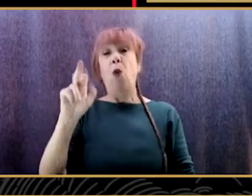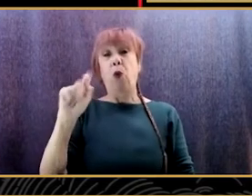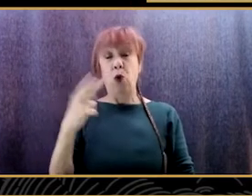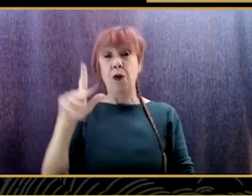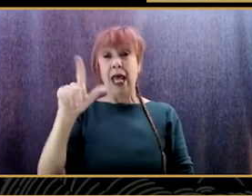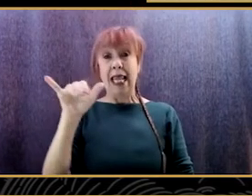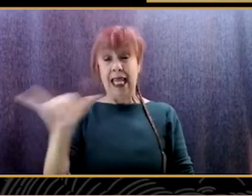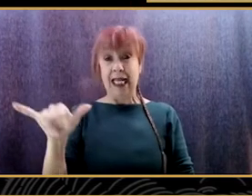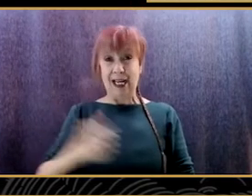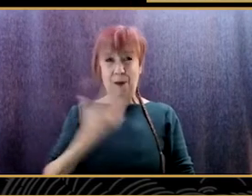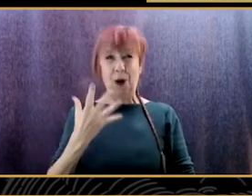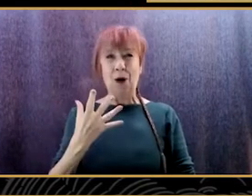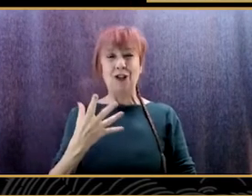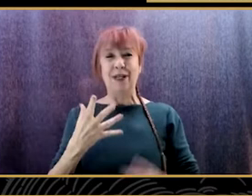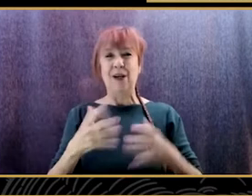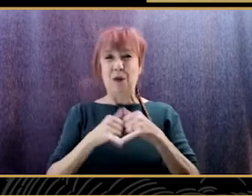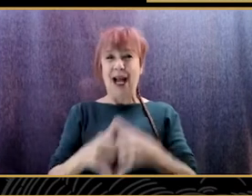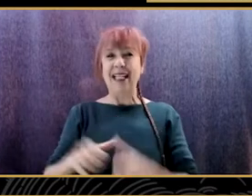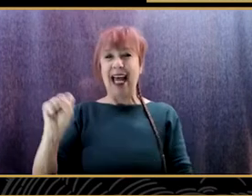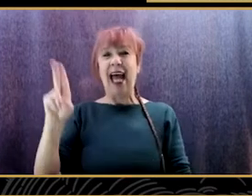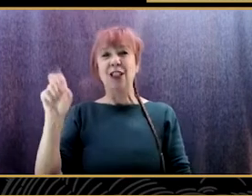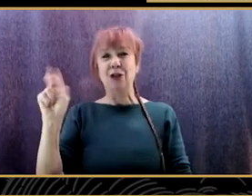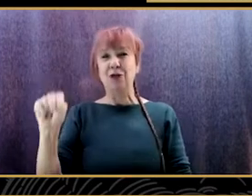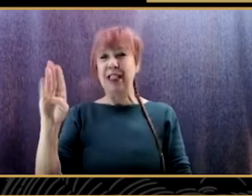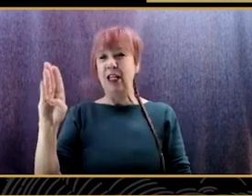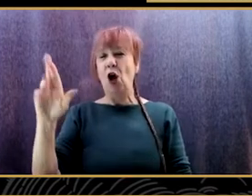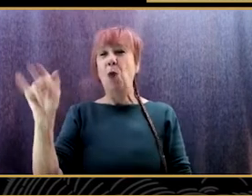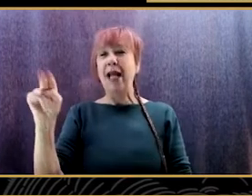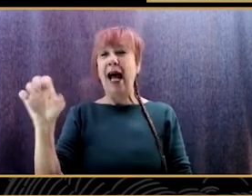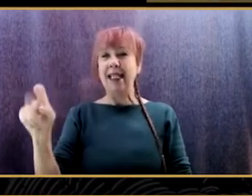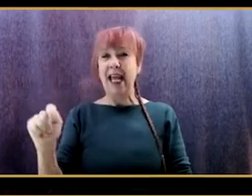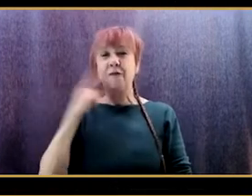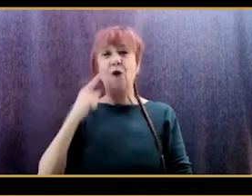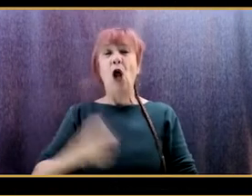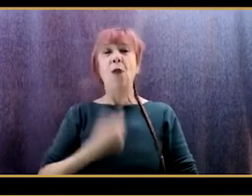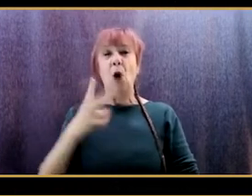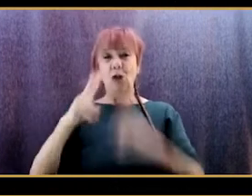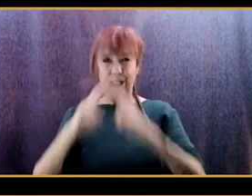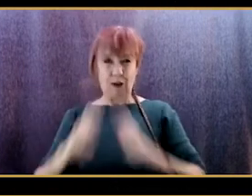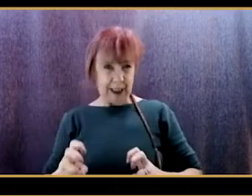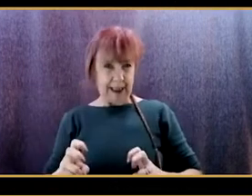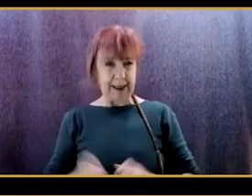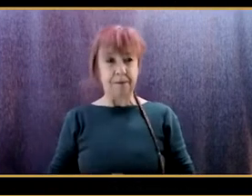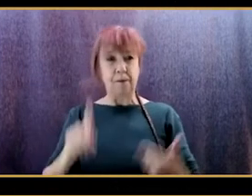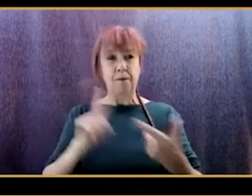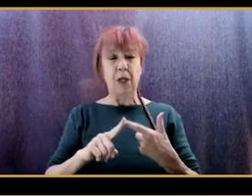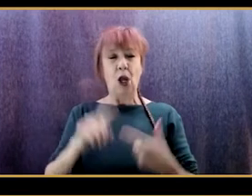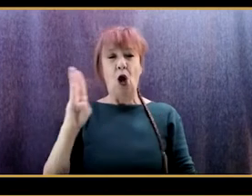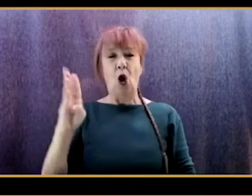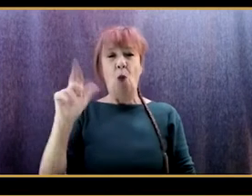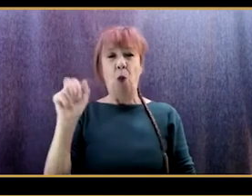Prize and Susan Briante with the Pegasus Award for Poetry Criticism. A new layout of five headshots.